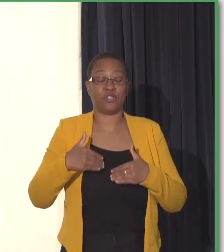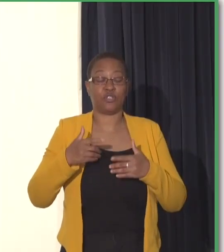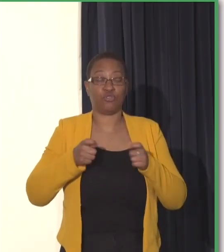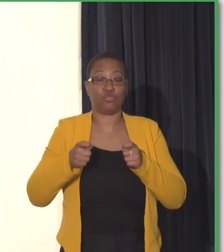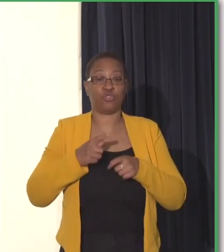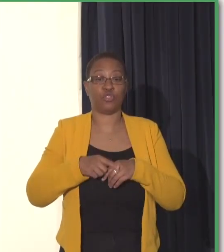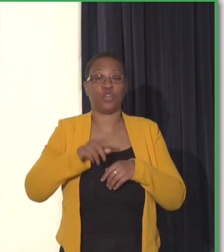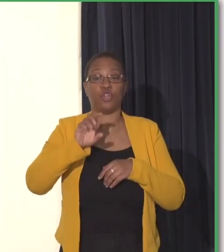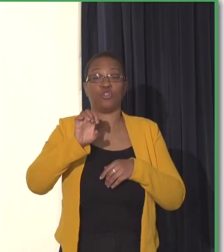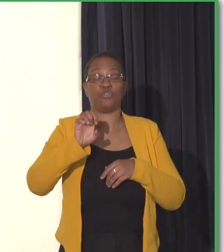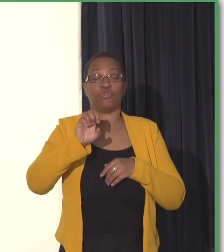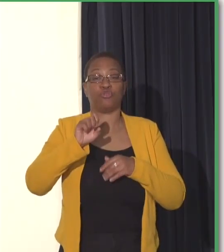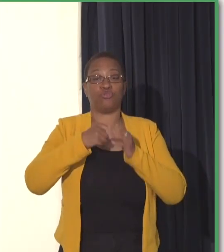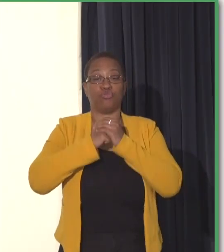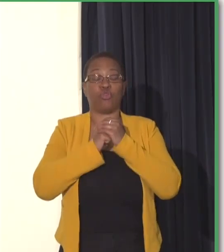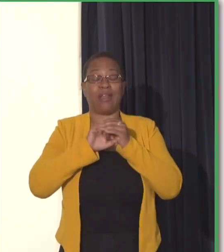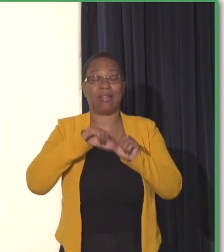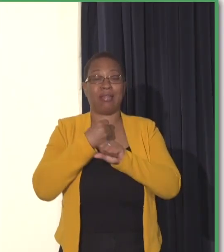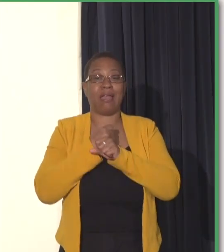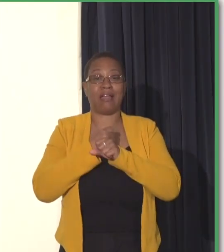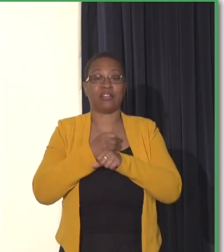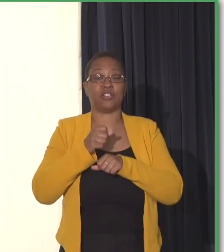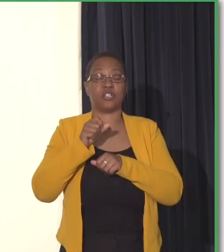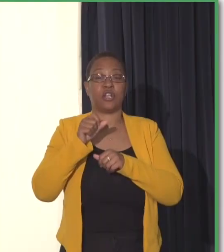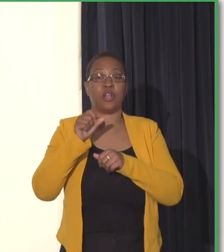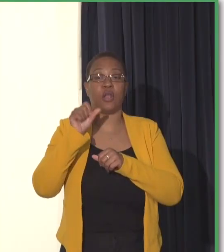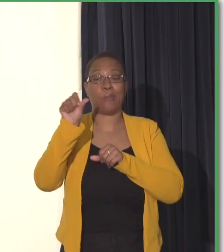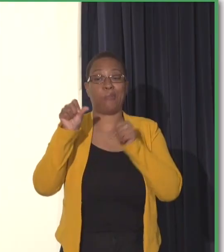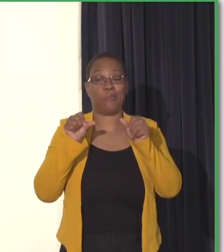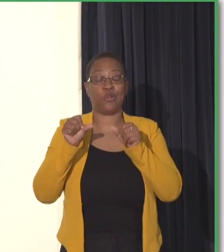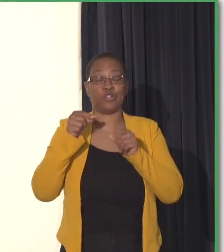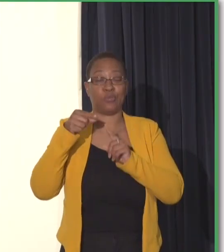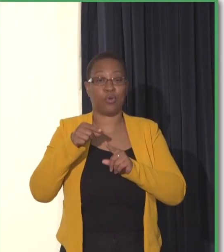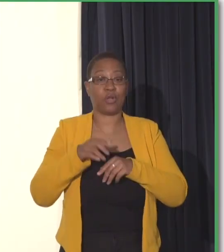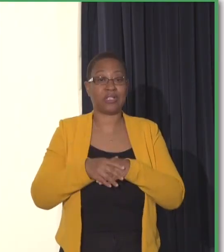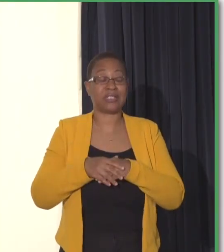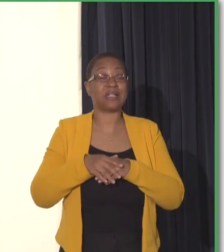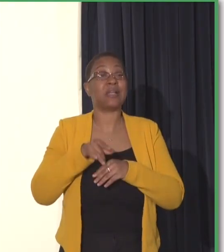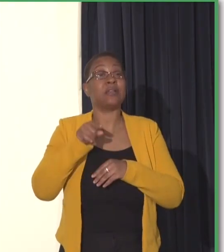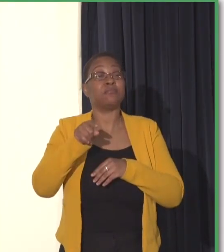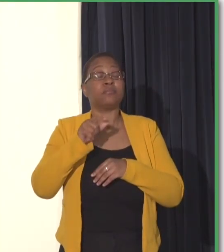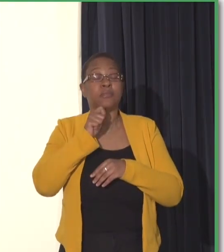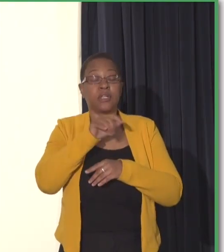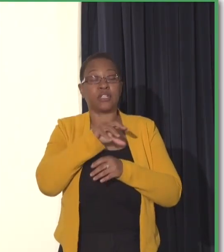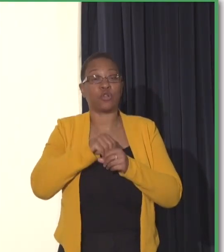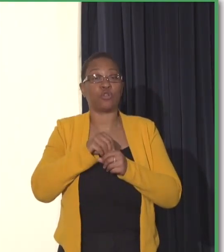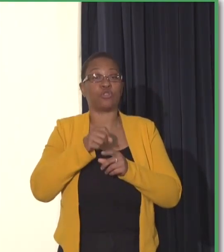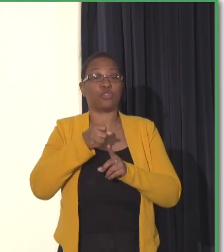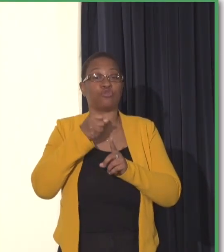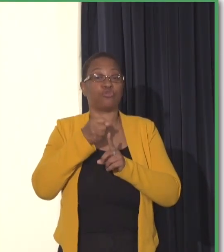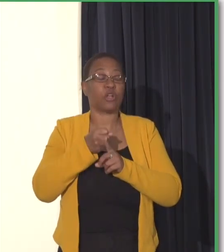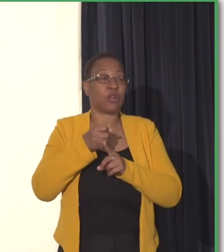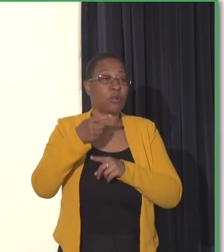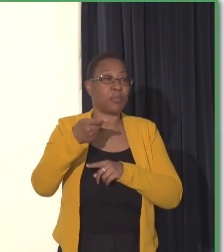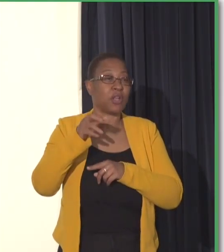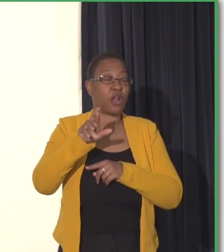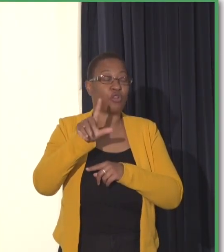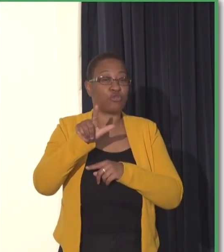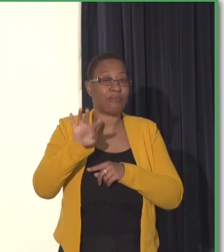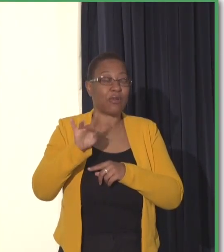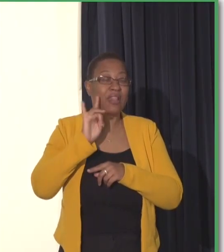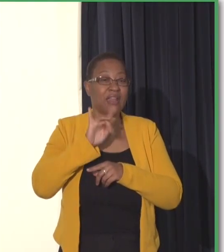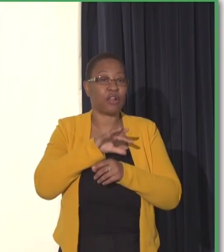pressure points, PR-24 as a compliance tool. That does not include striking with a PR-24. That would